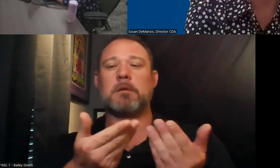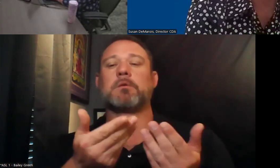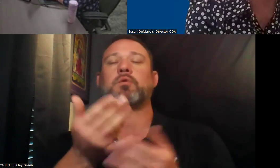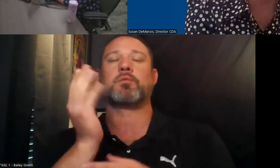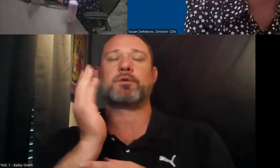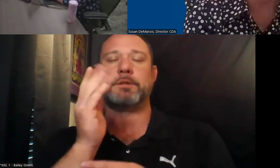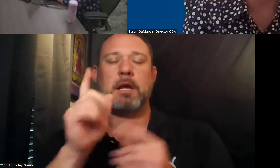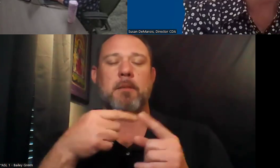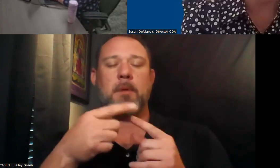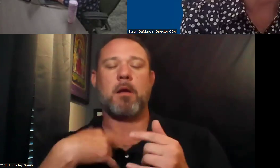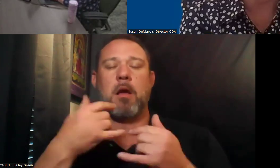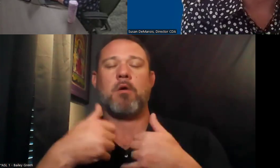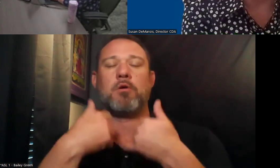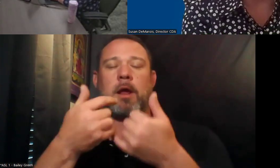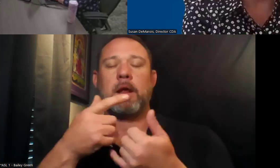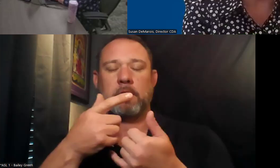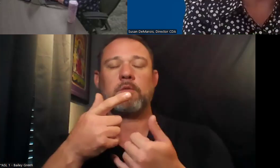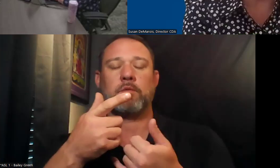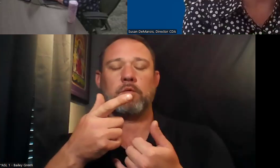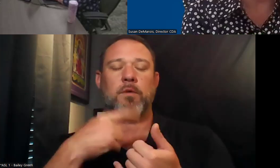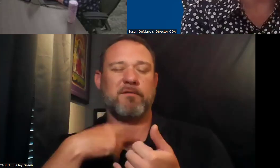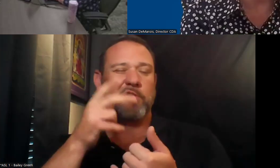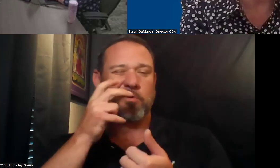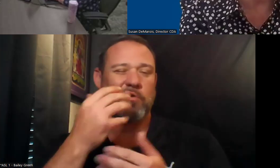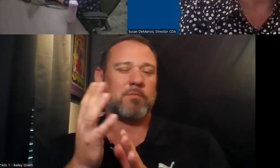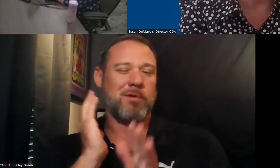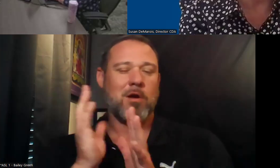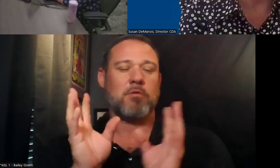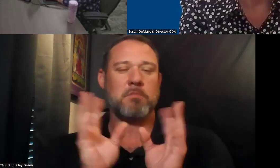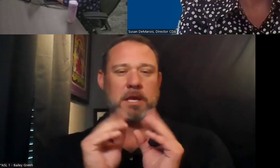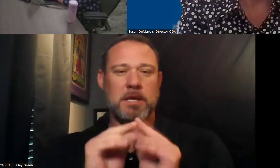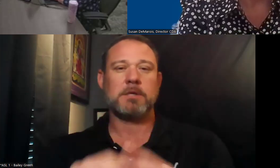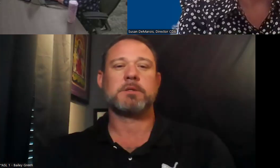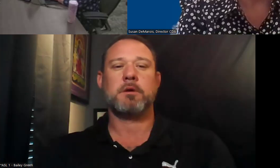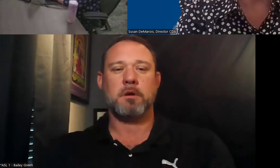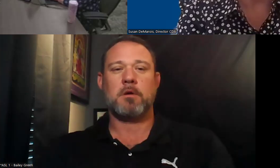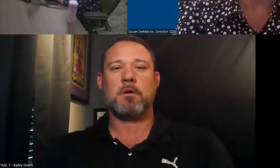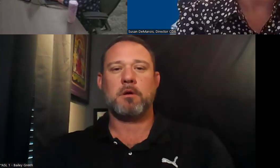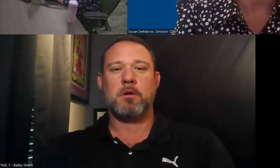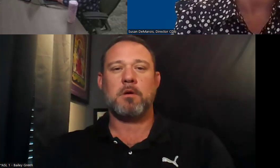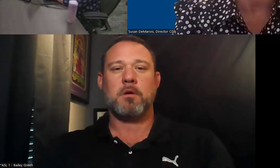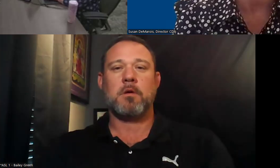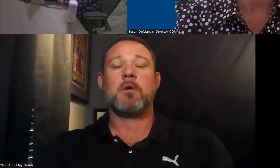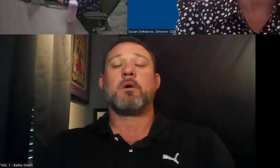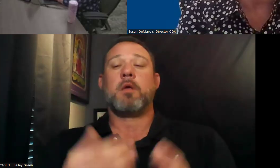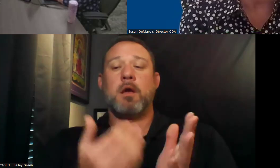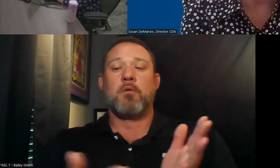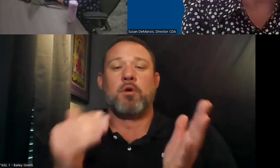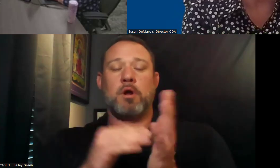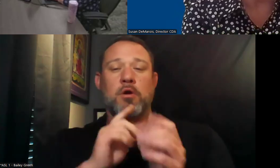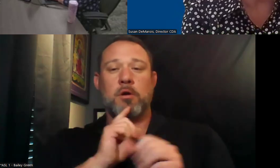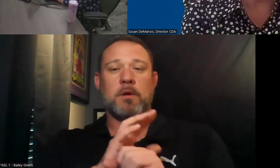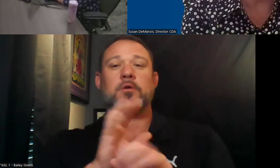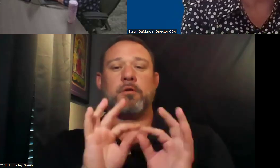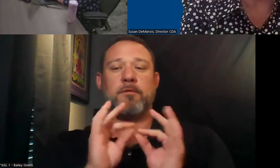we're leading that you've heard about in prior advisory committee meetings. And they renewed their commitment to family